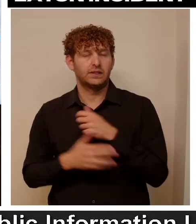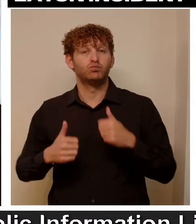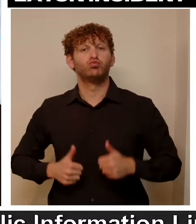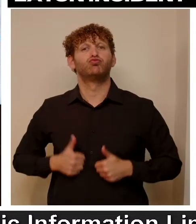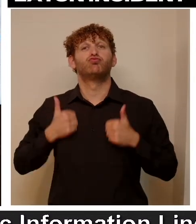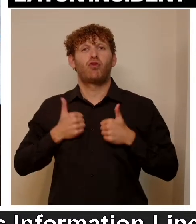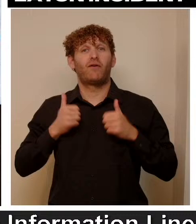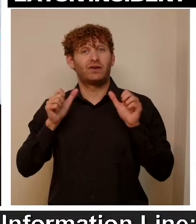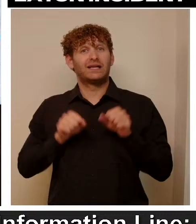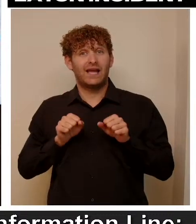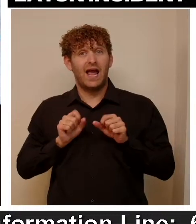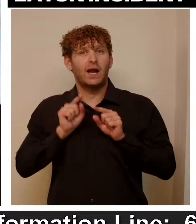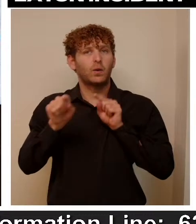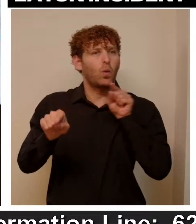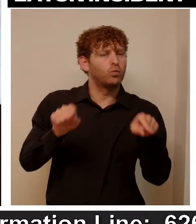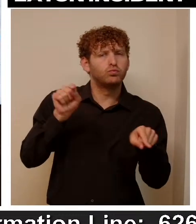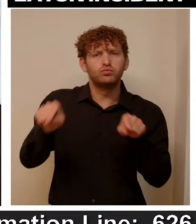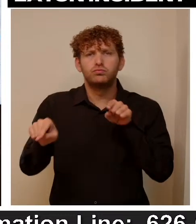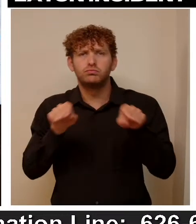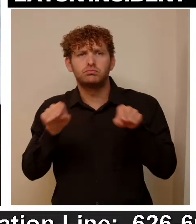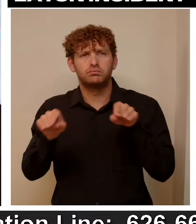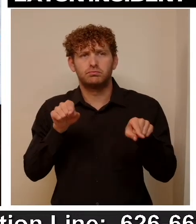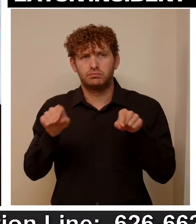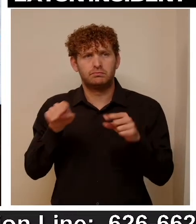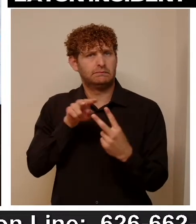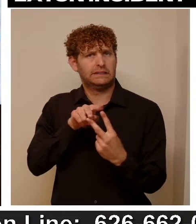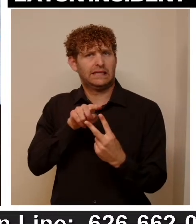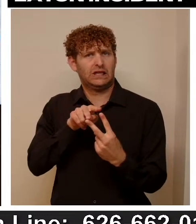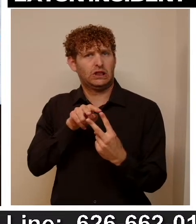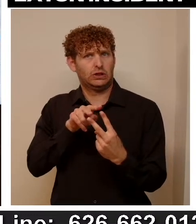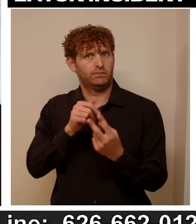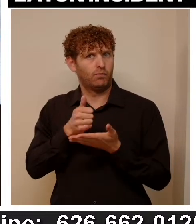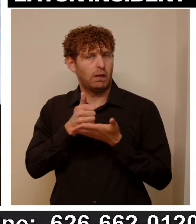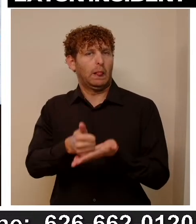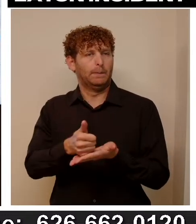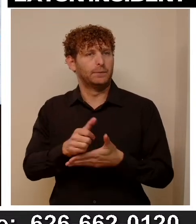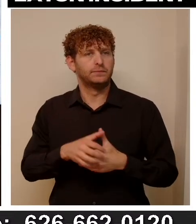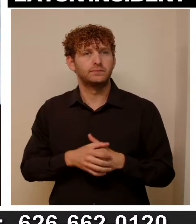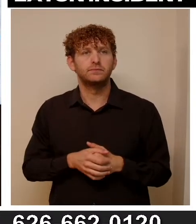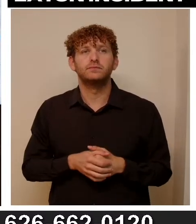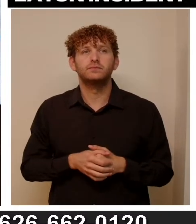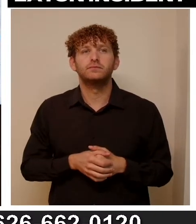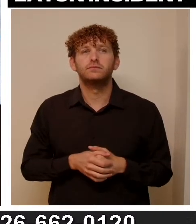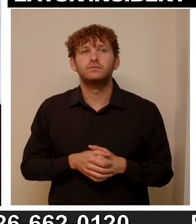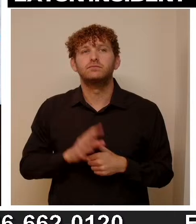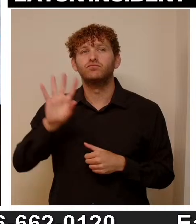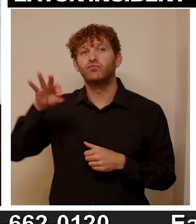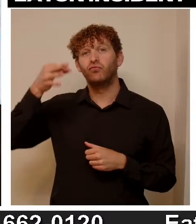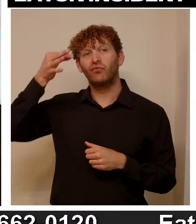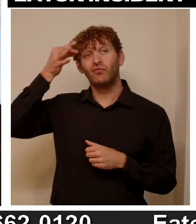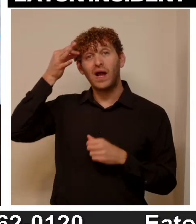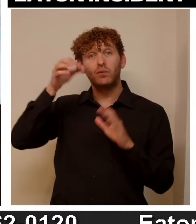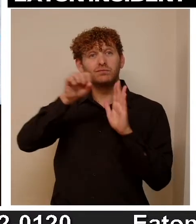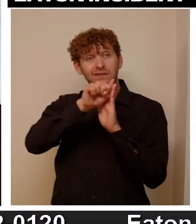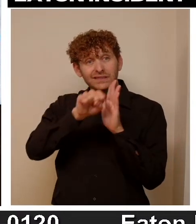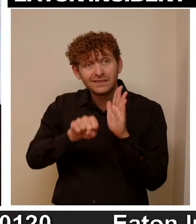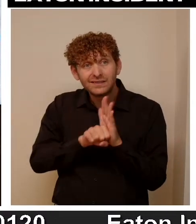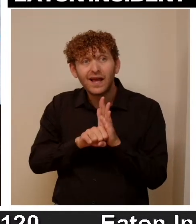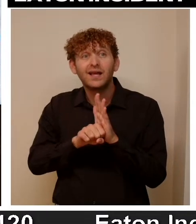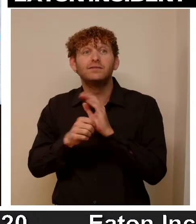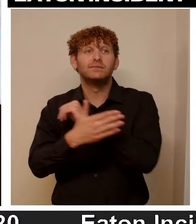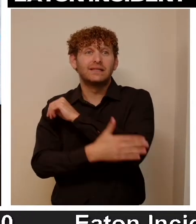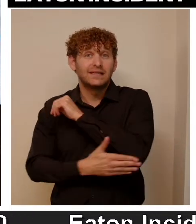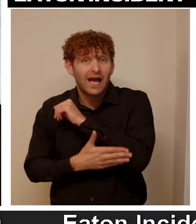centers, either one of the centers, to receive assistance. There are federal, state, county, and local